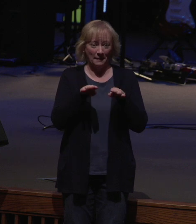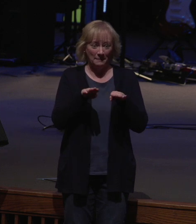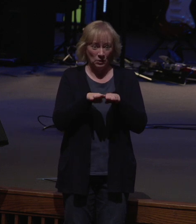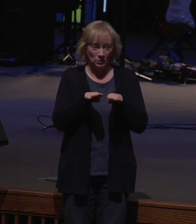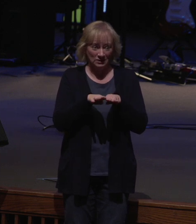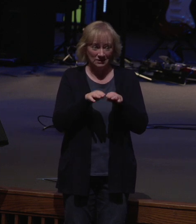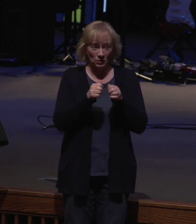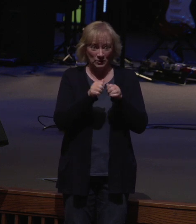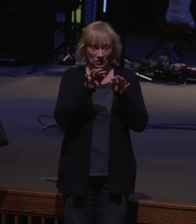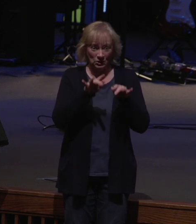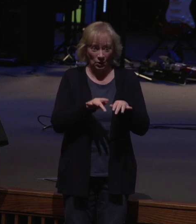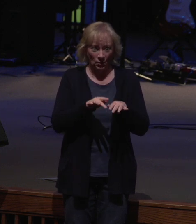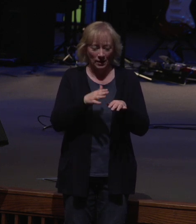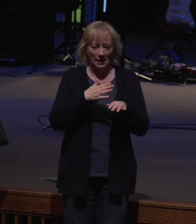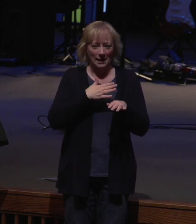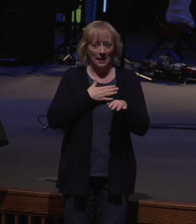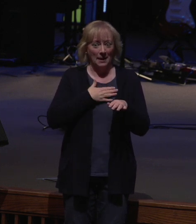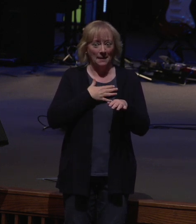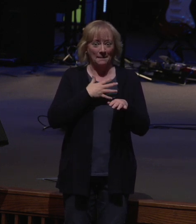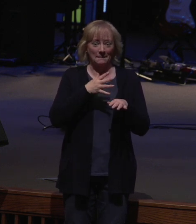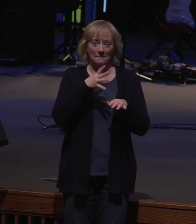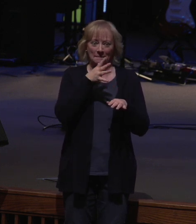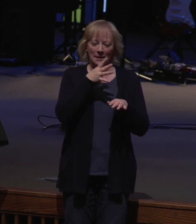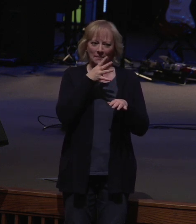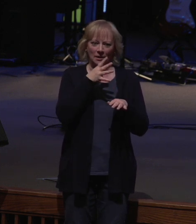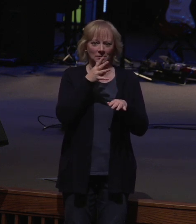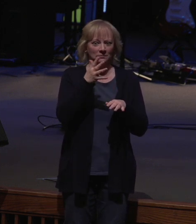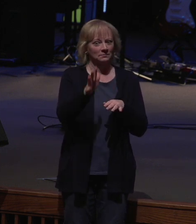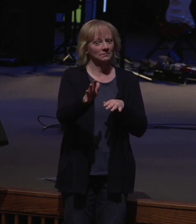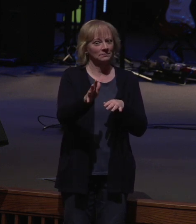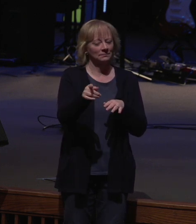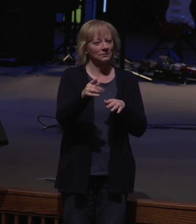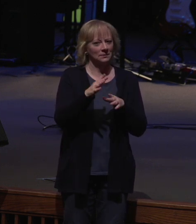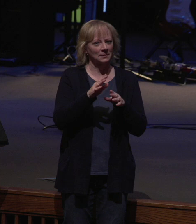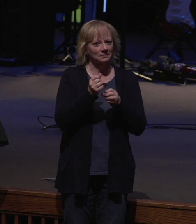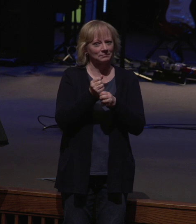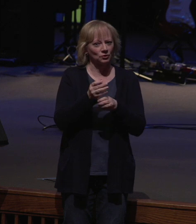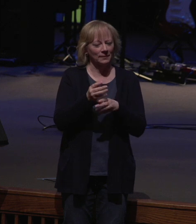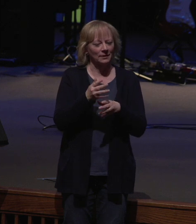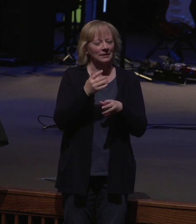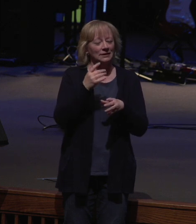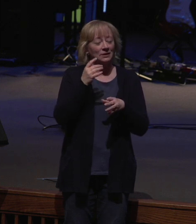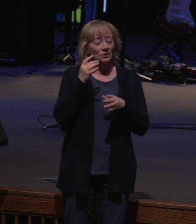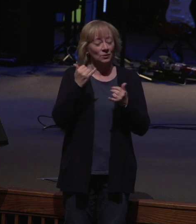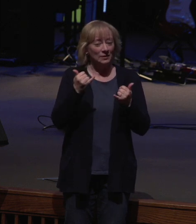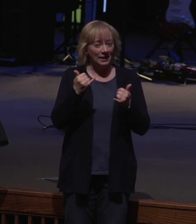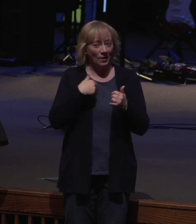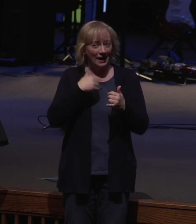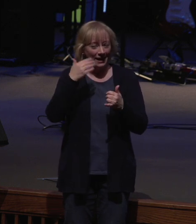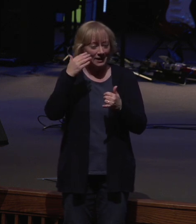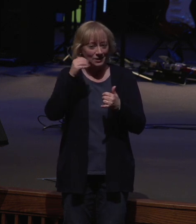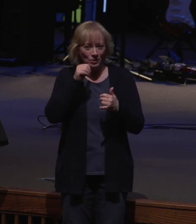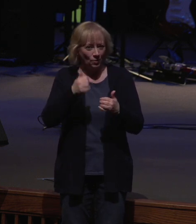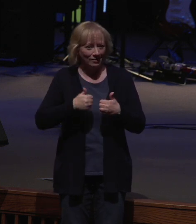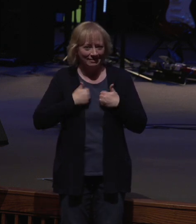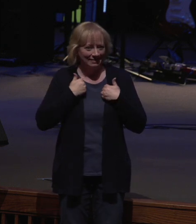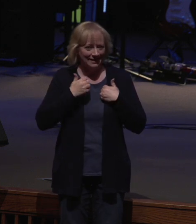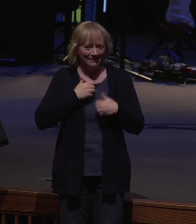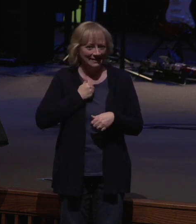would, the boots are off. I'm not wearing those boots. Now, I no longer live in